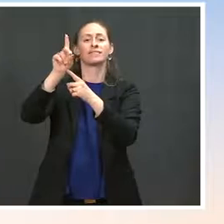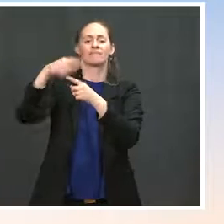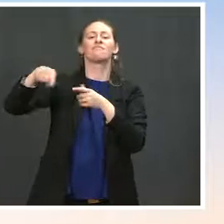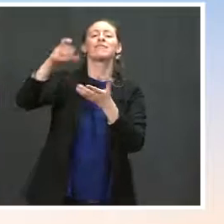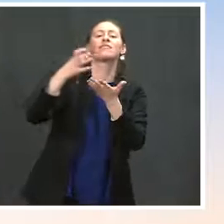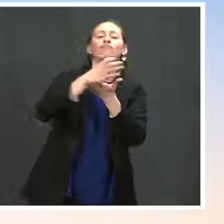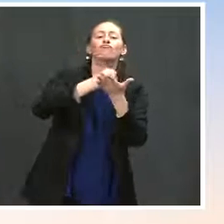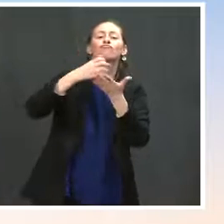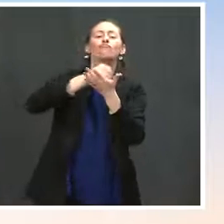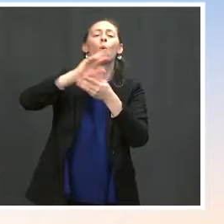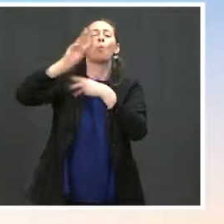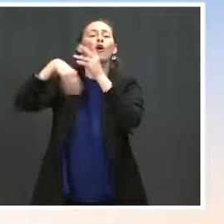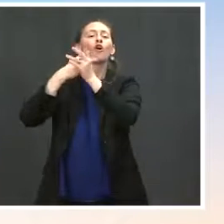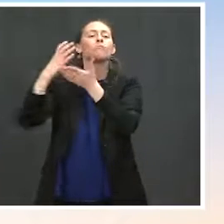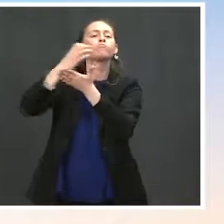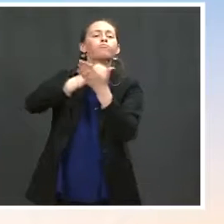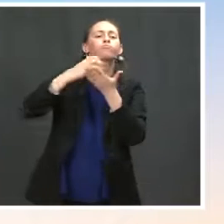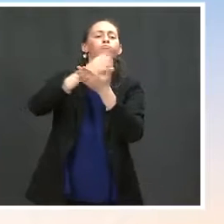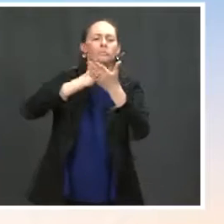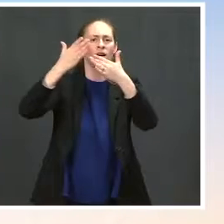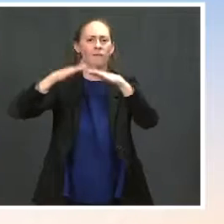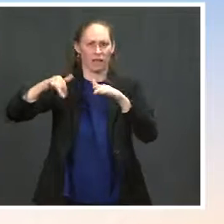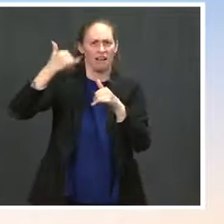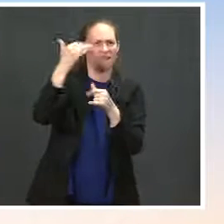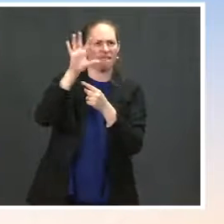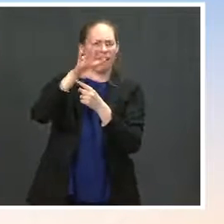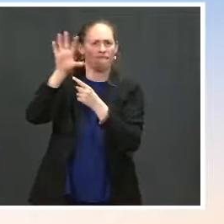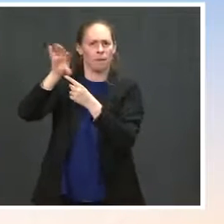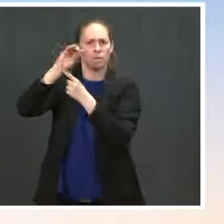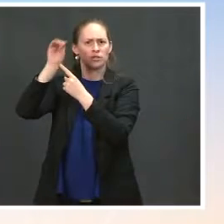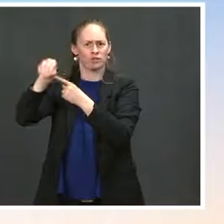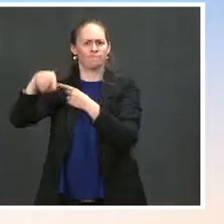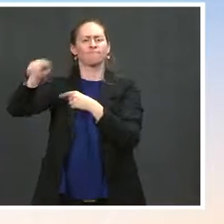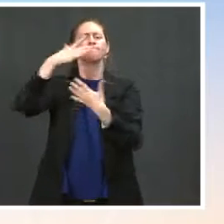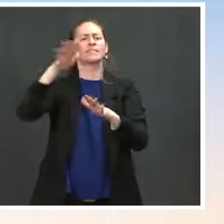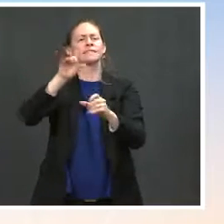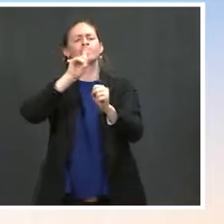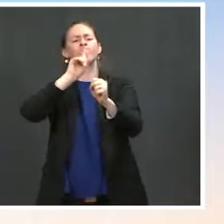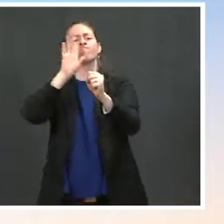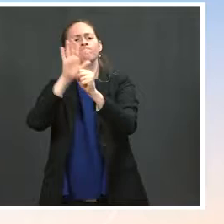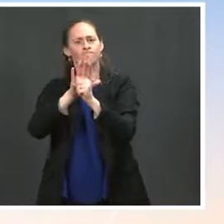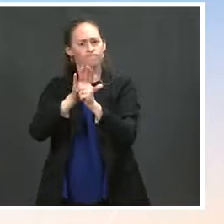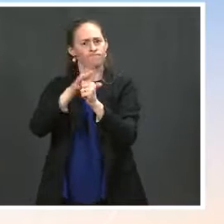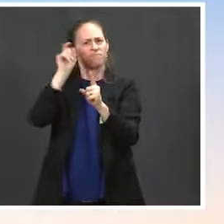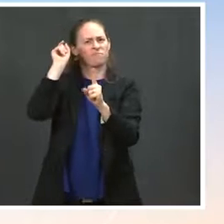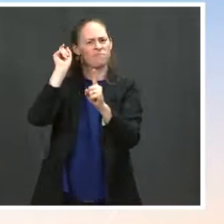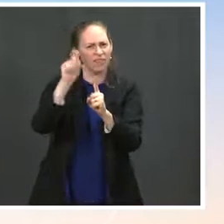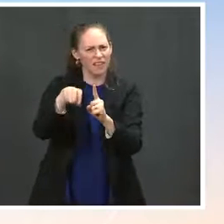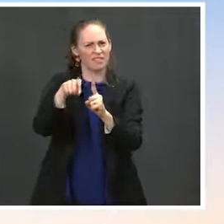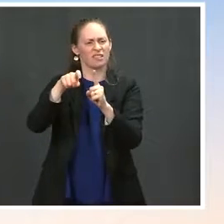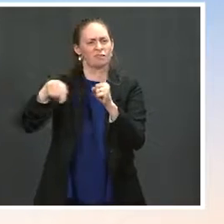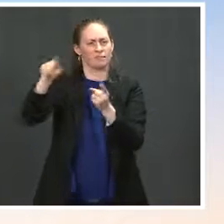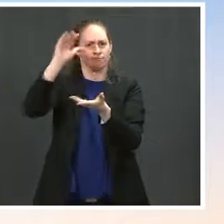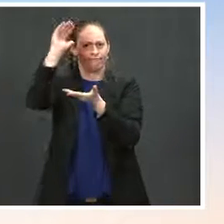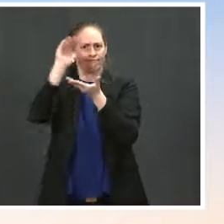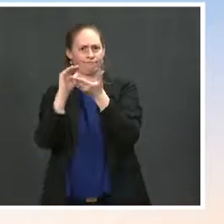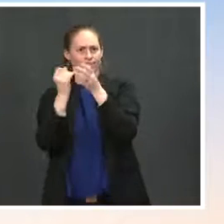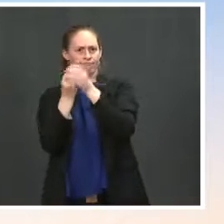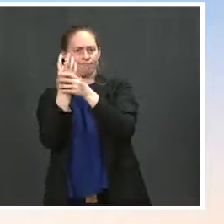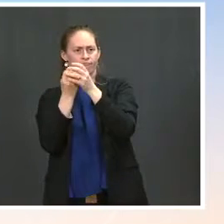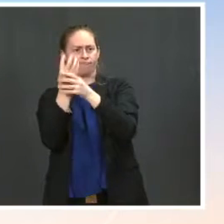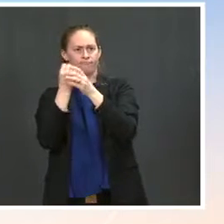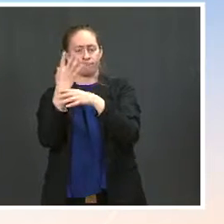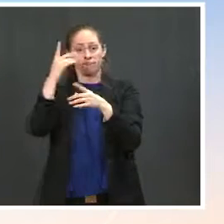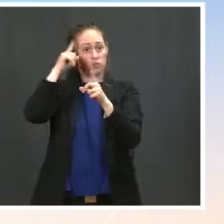to levels of reductions that keep faith with holding the Earth's temperature at 1.5 degrees. That is a big